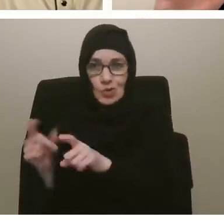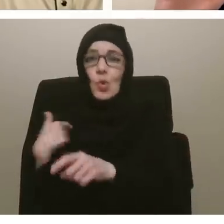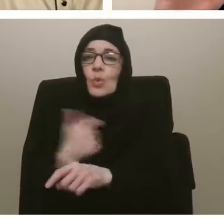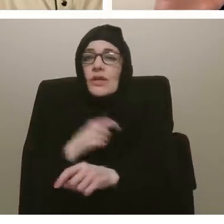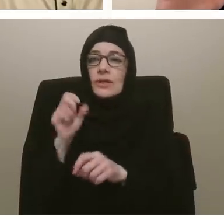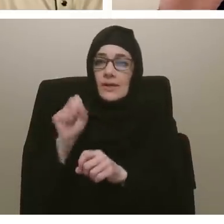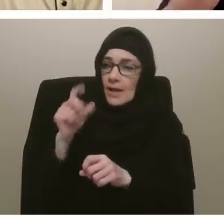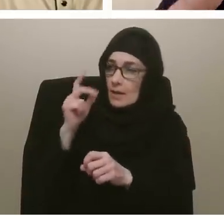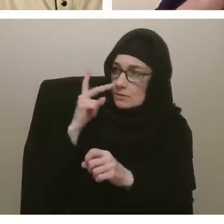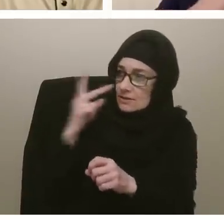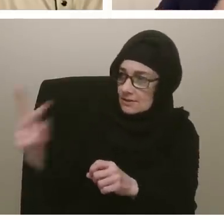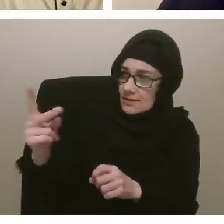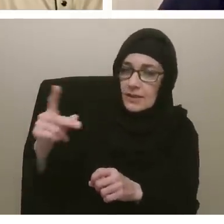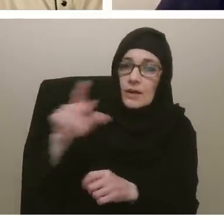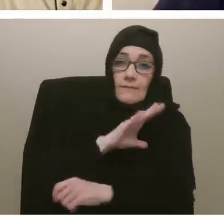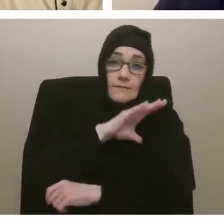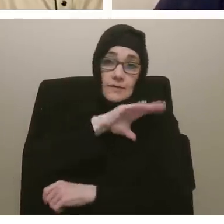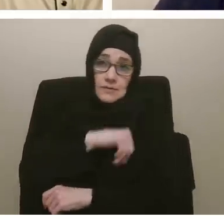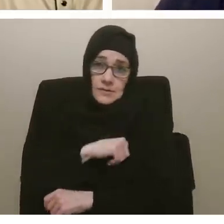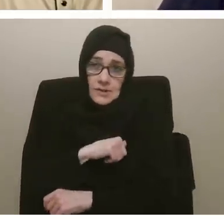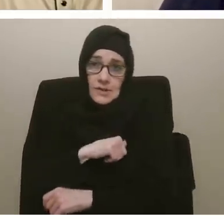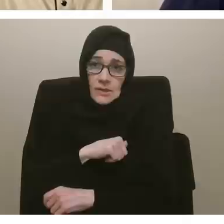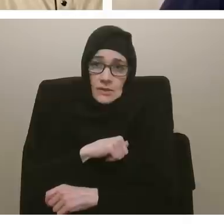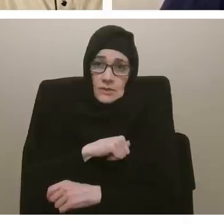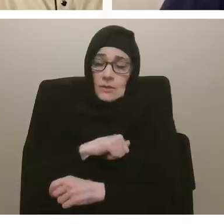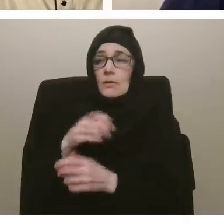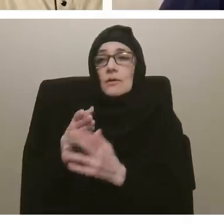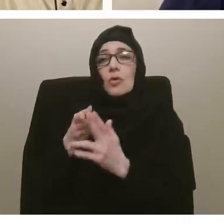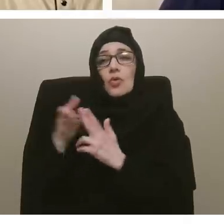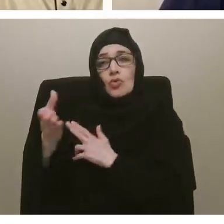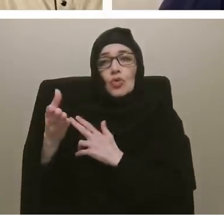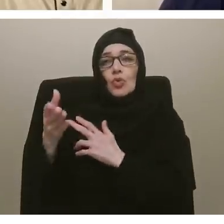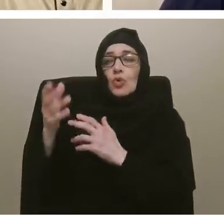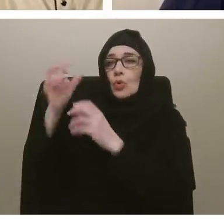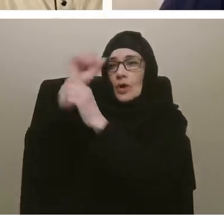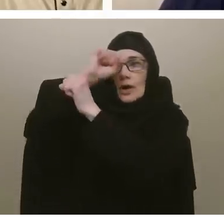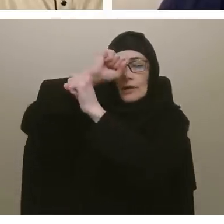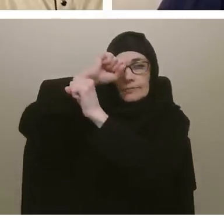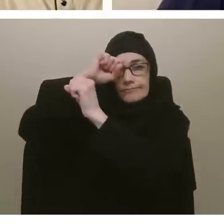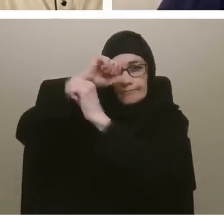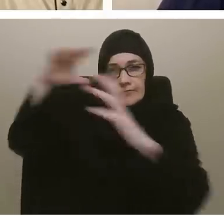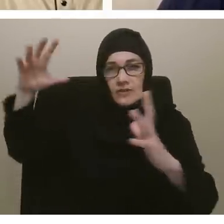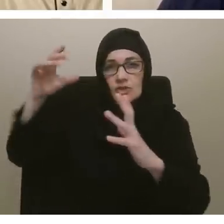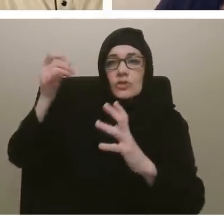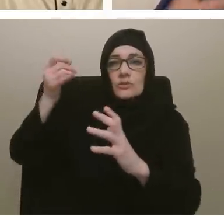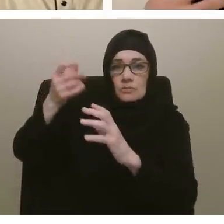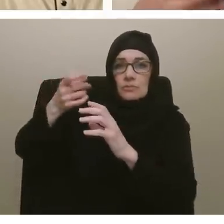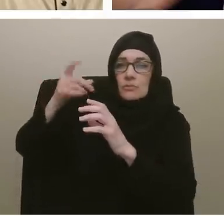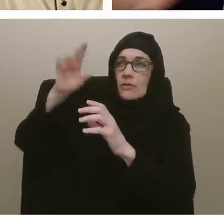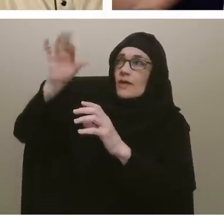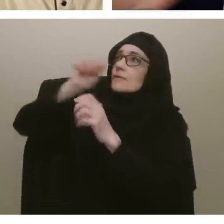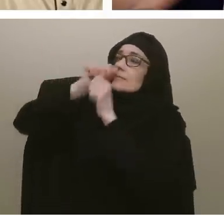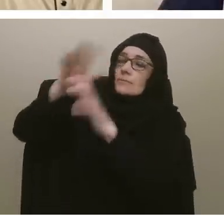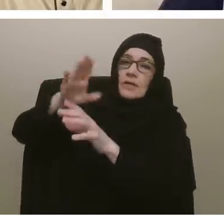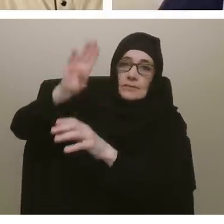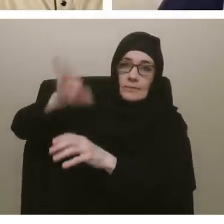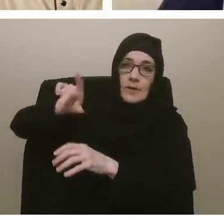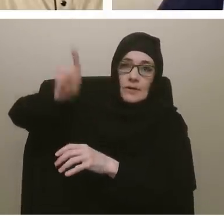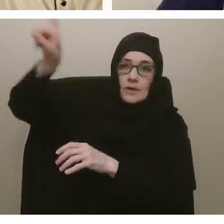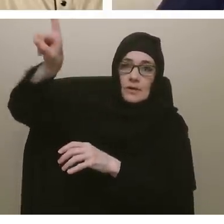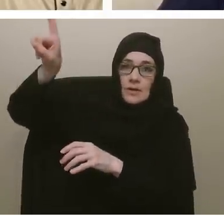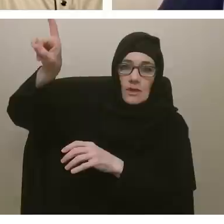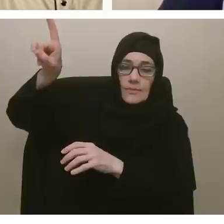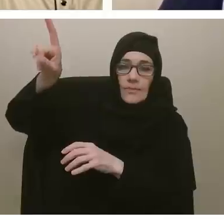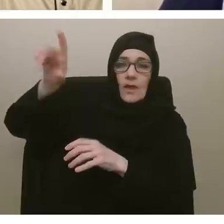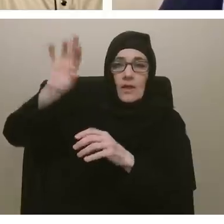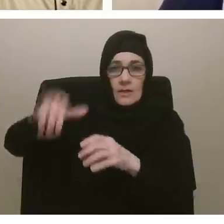lens, and that it nourishes our souls and gives us fortification and confidence, and then compels us to get up and be